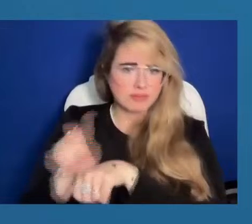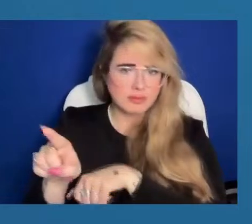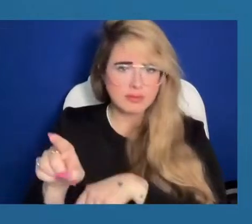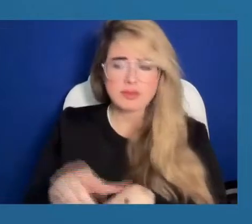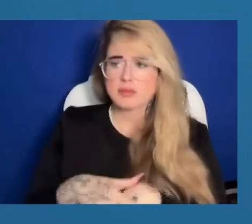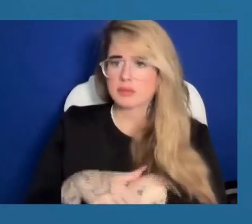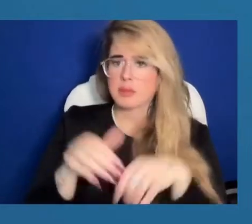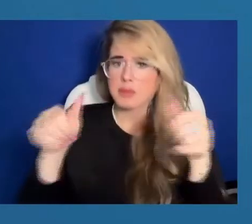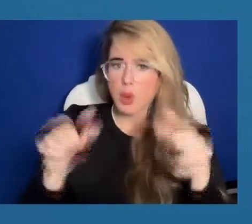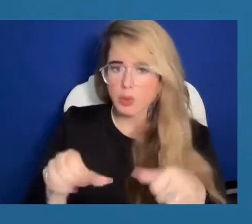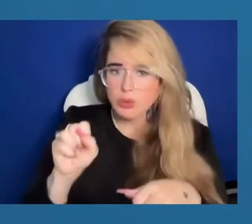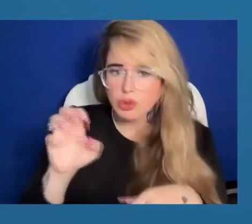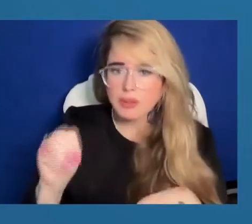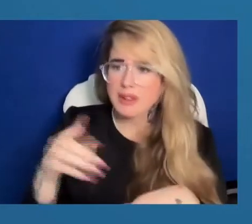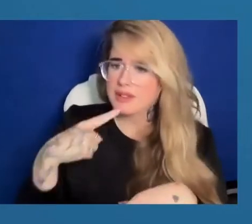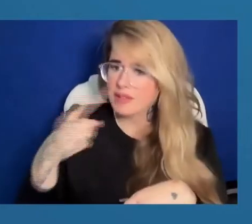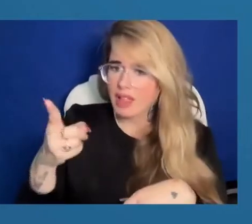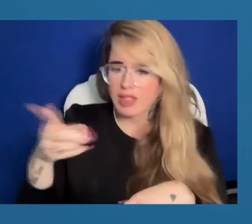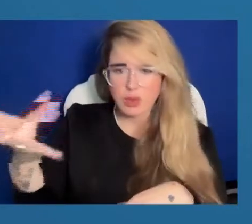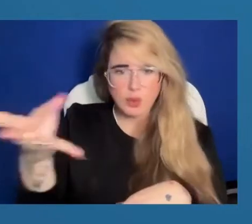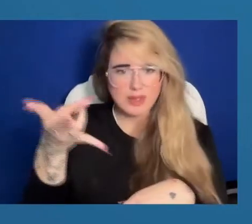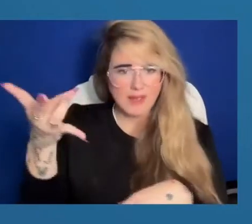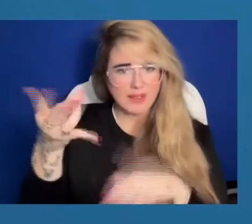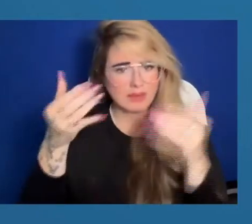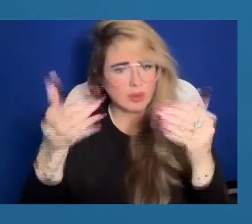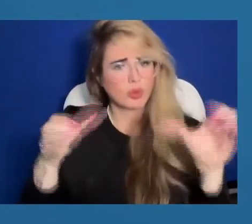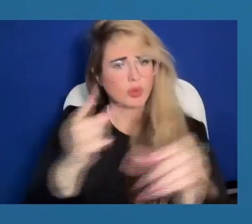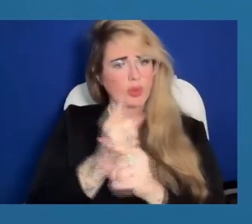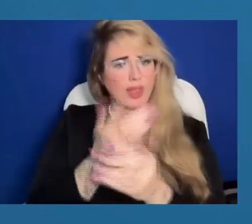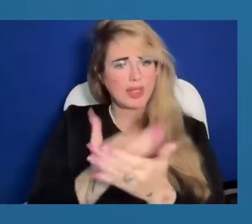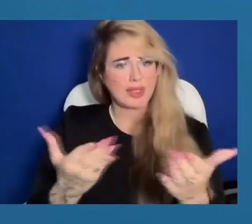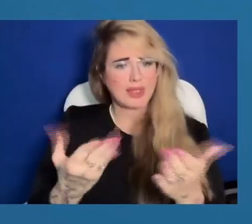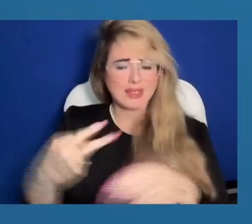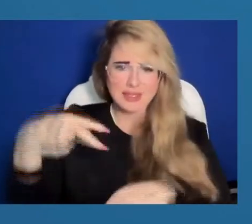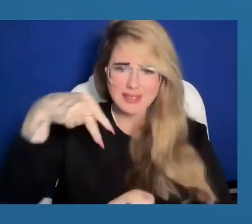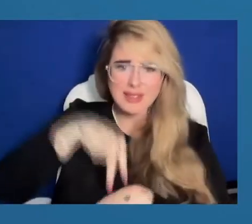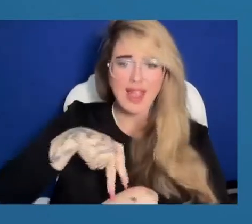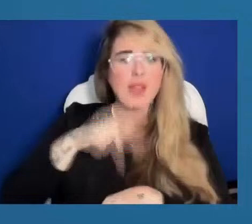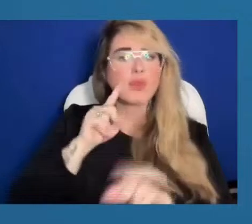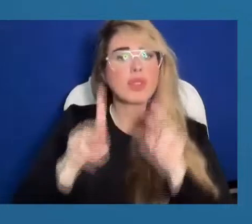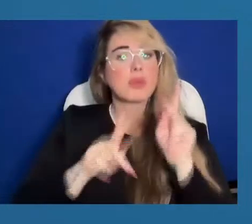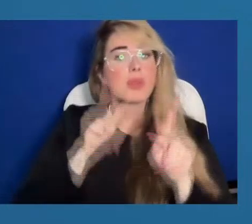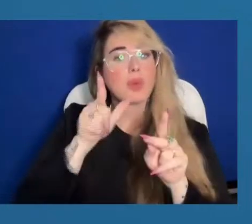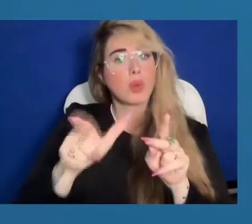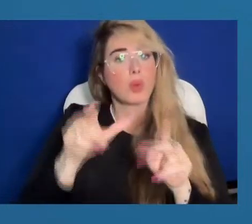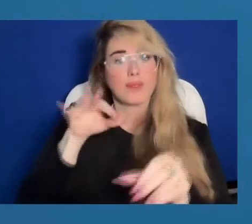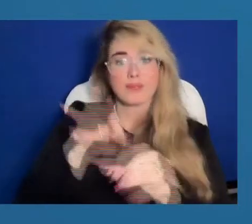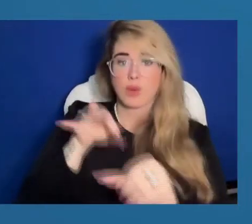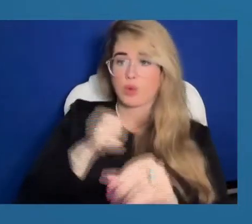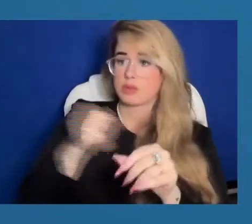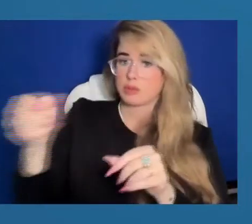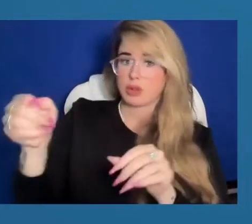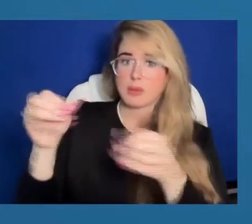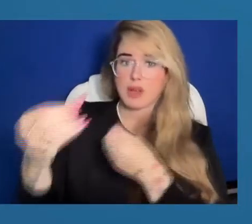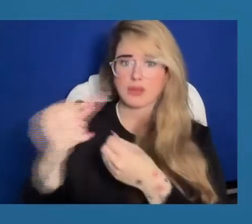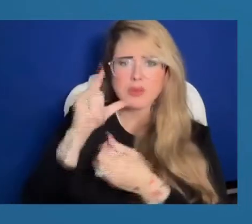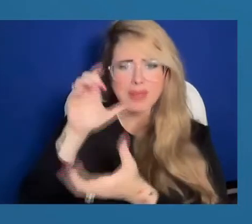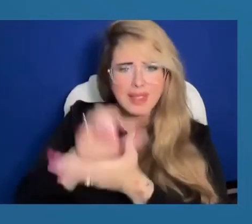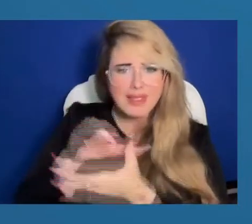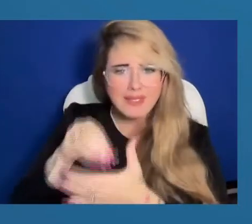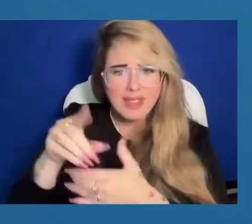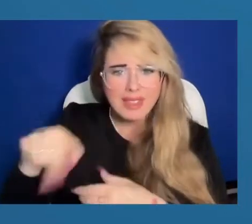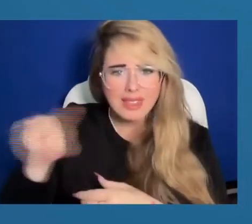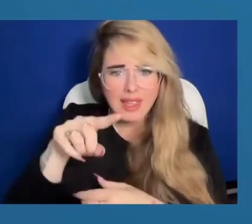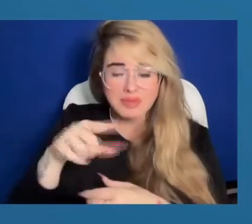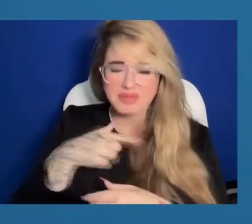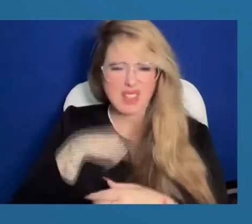call them to do the right thing, to stand up for the people who sent them to office who believed in them. Because I know where the